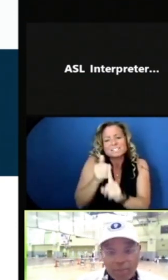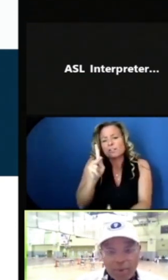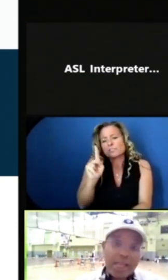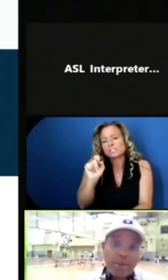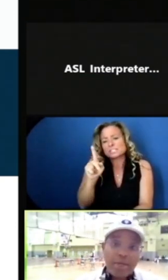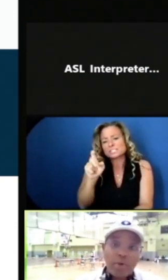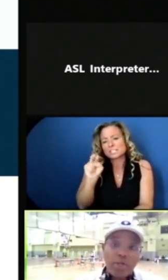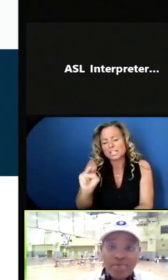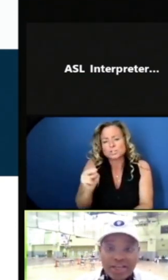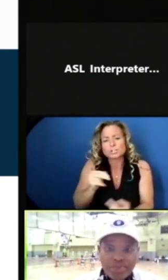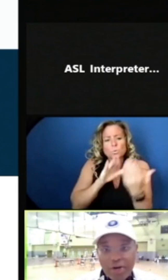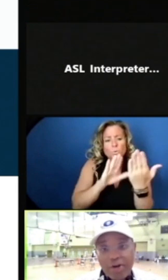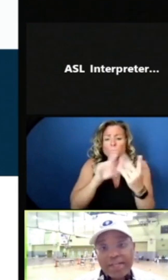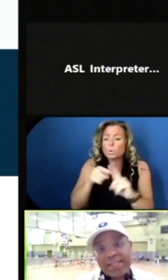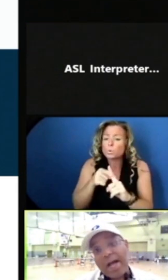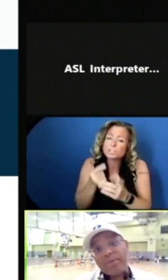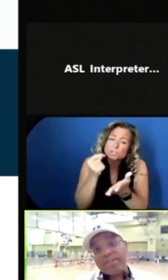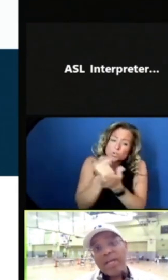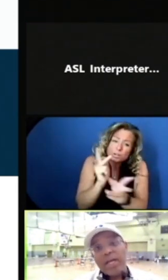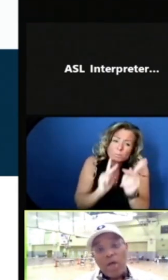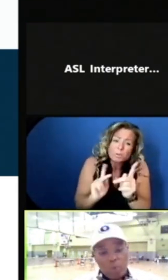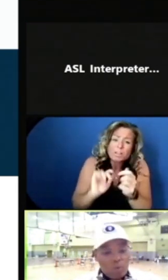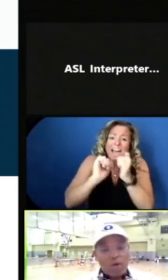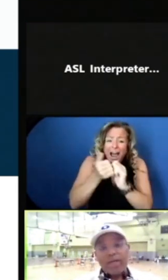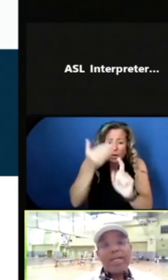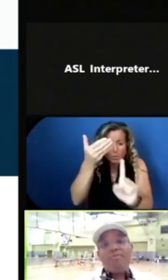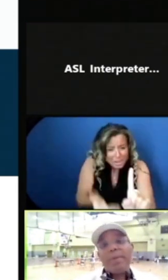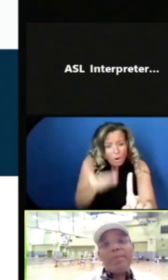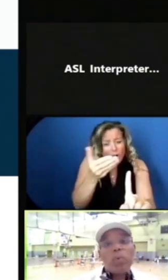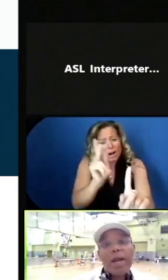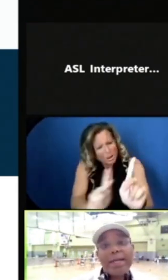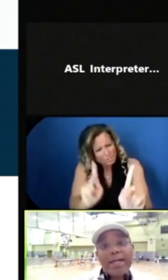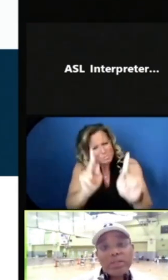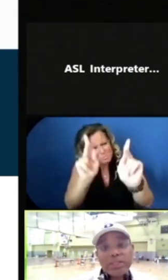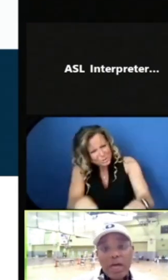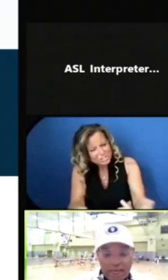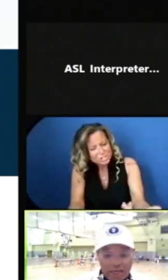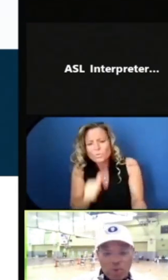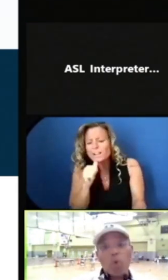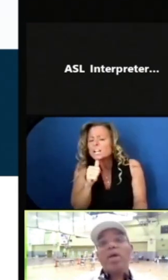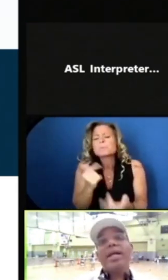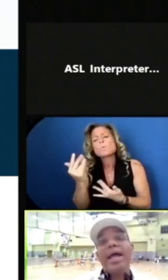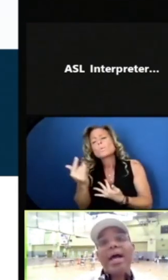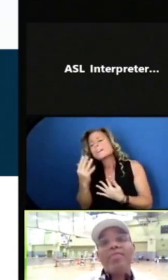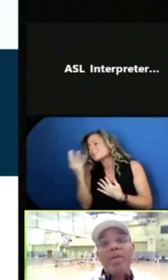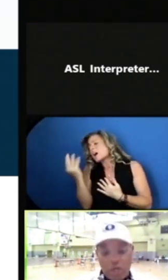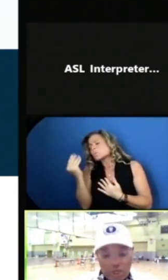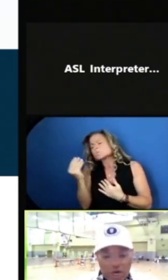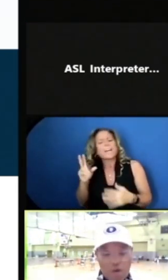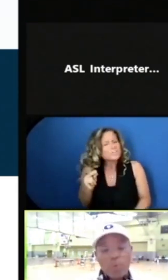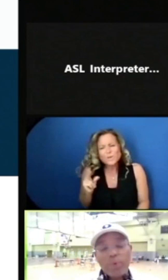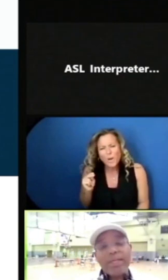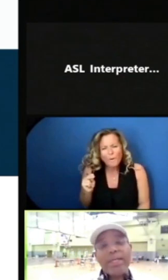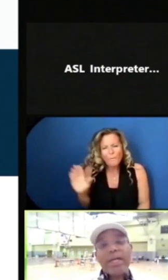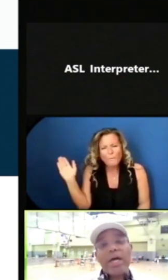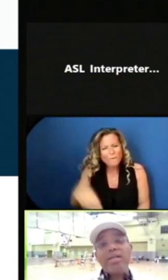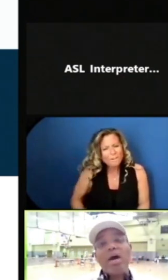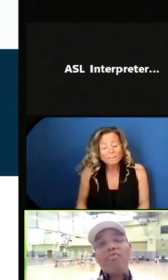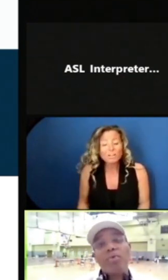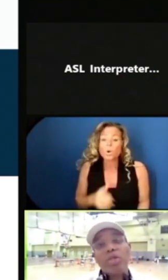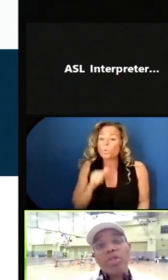treat people like people and the experience counts. We weren't going to have people waiting outside. We weren't going to have